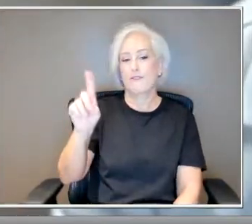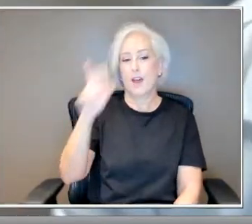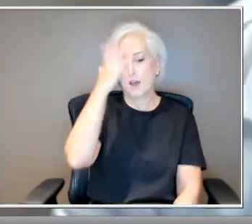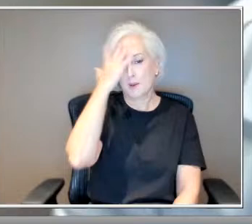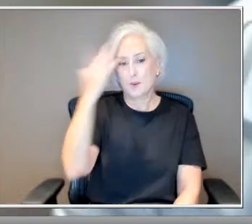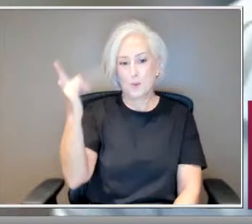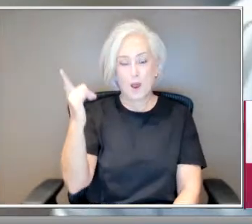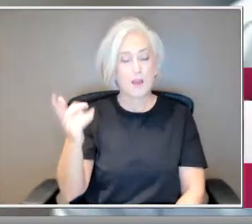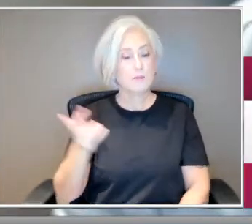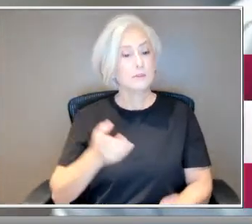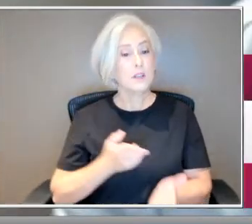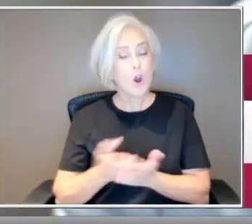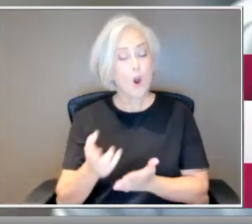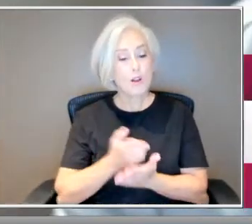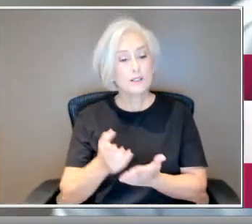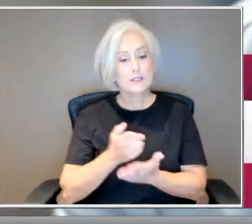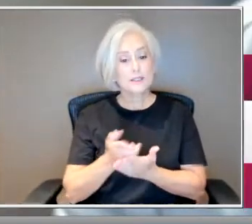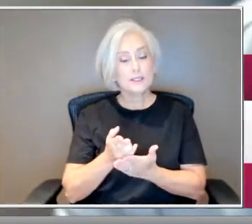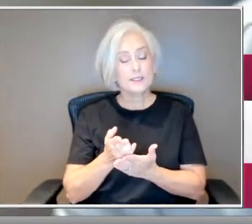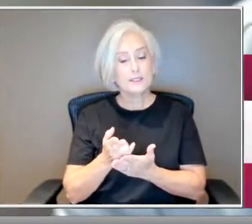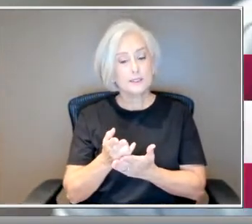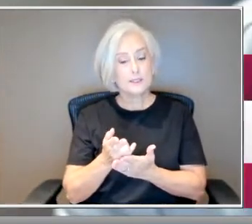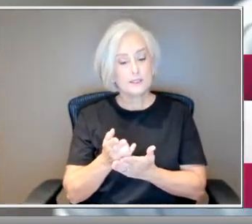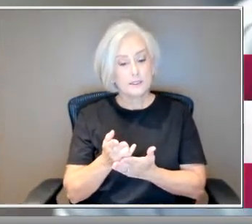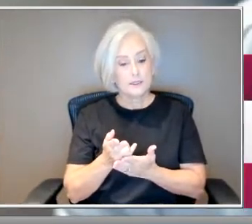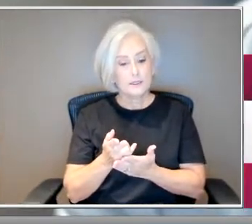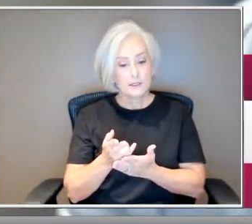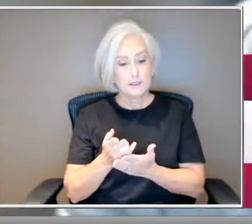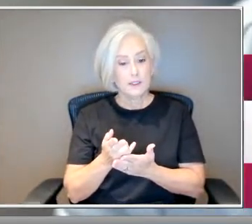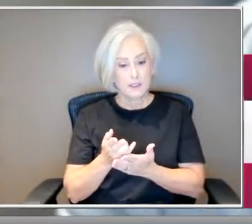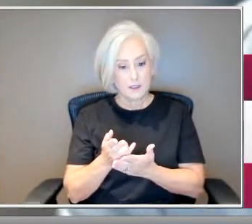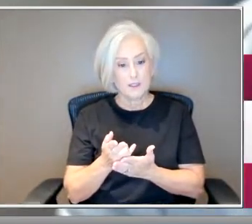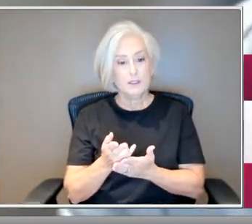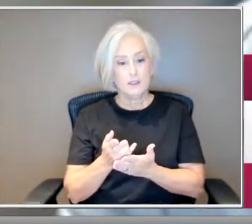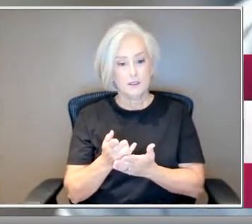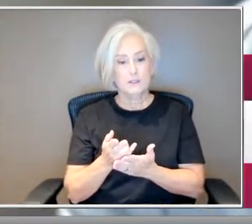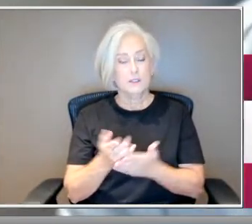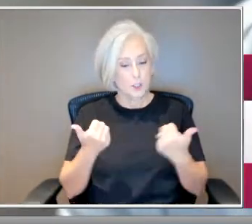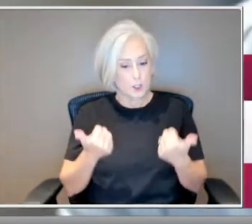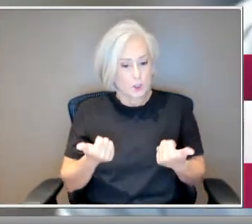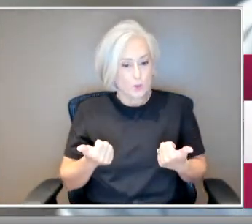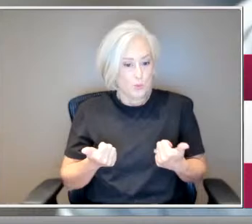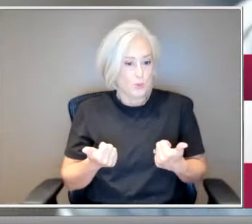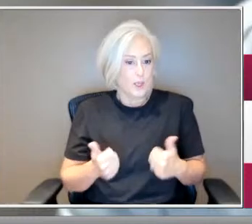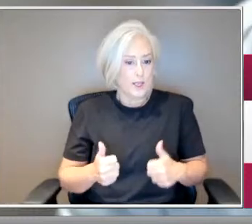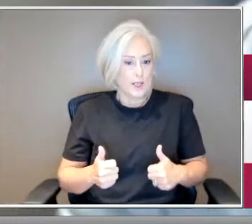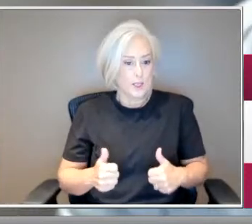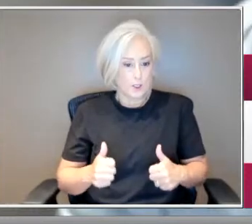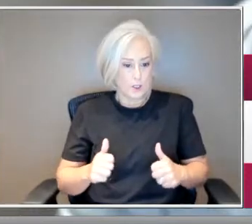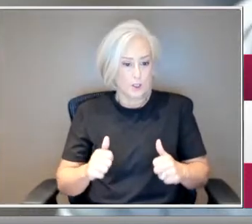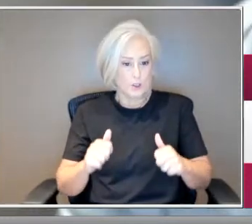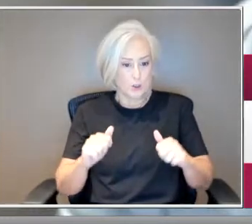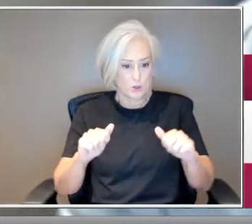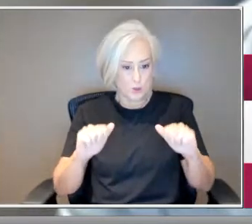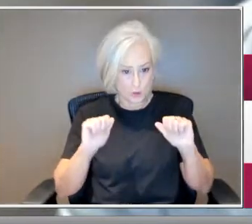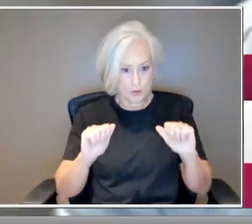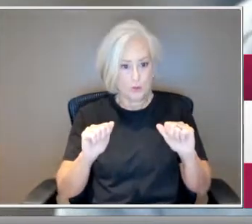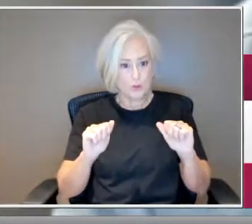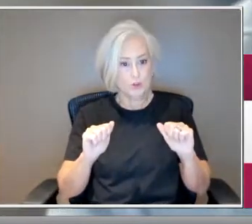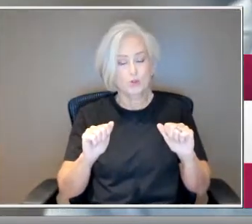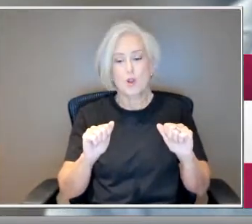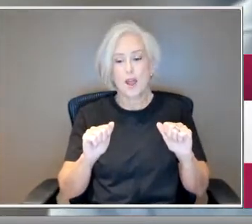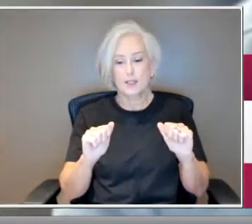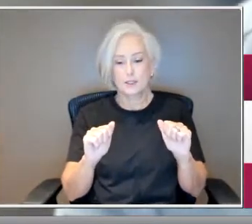To be honest with you, with our center, with the volume, we try to bail out all the sick patients.